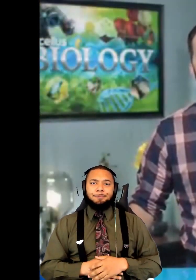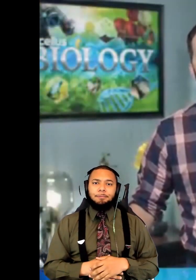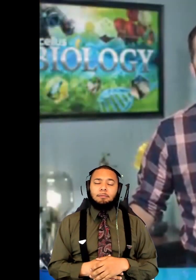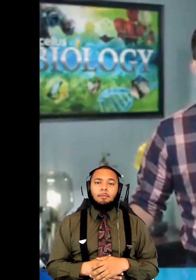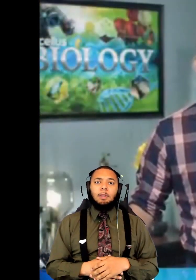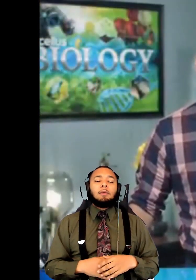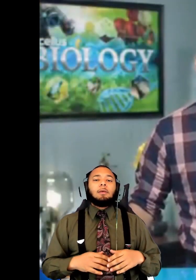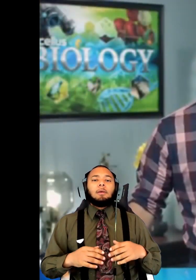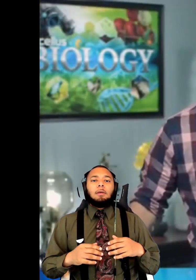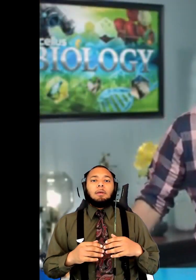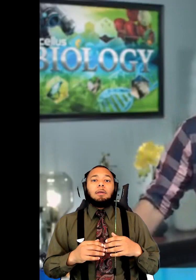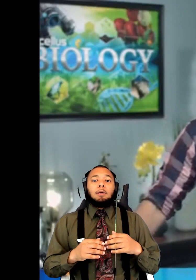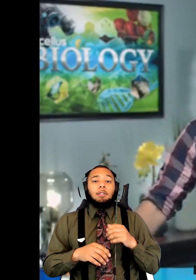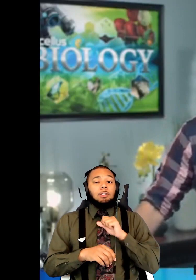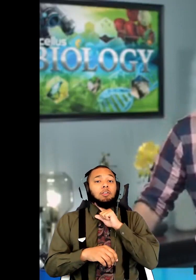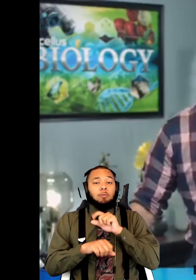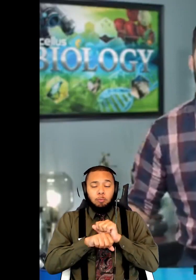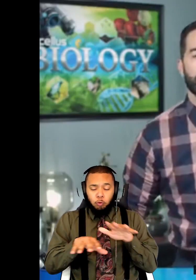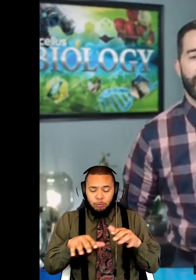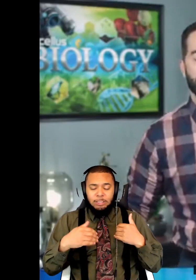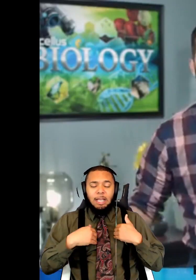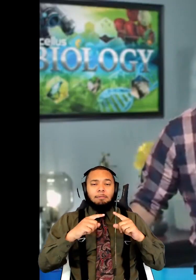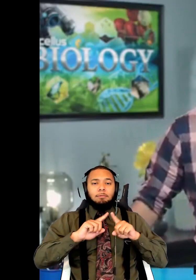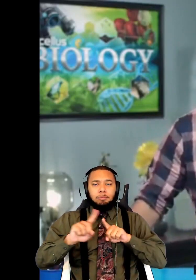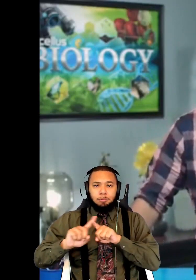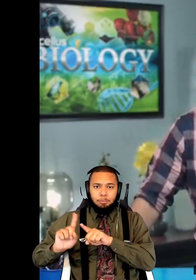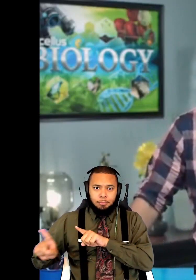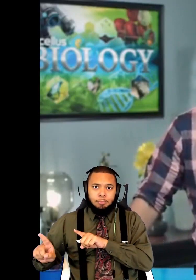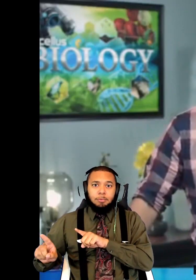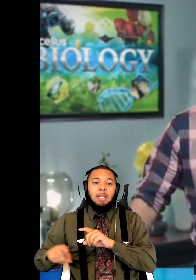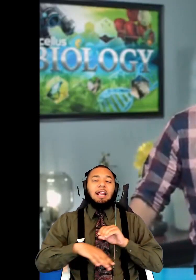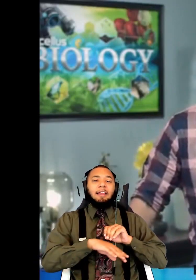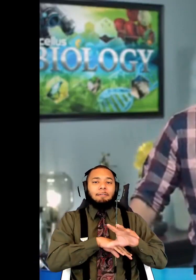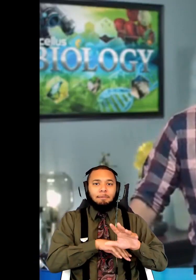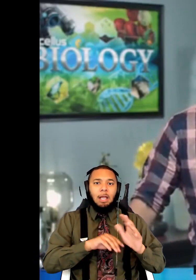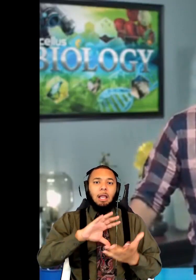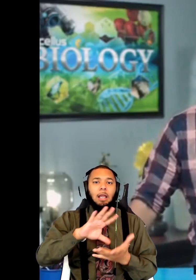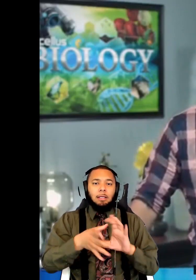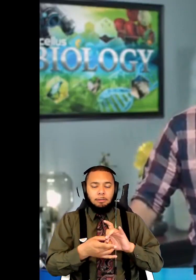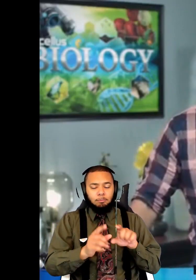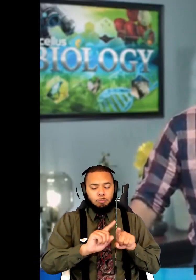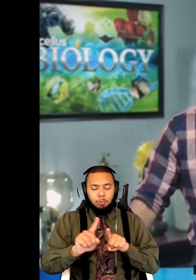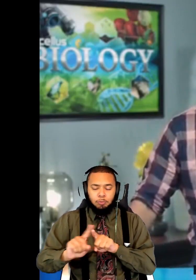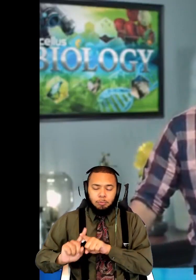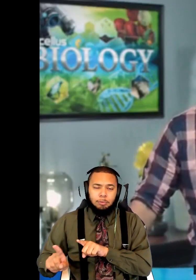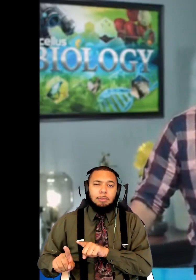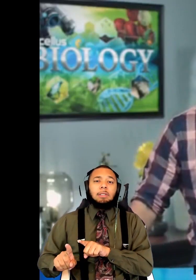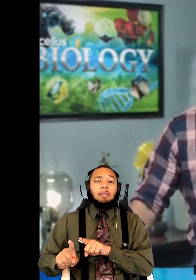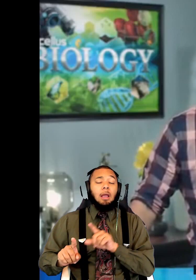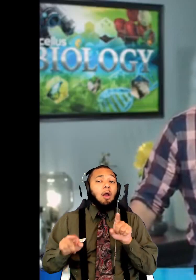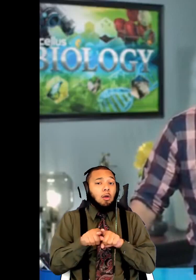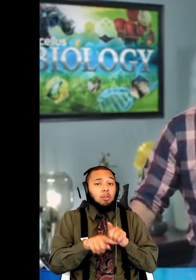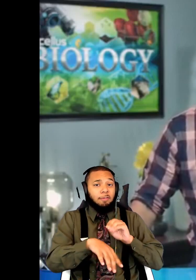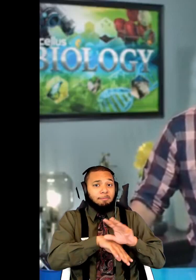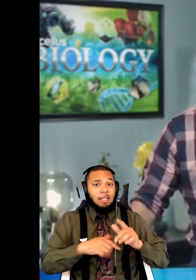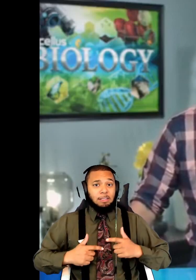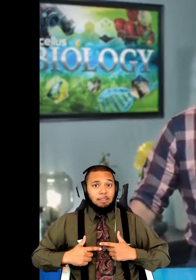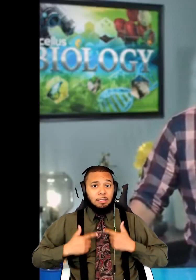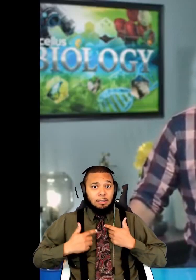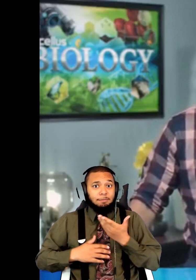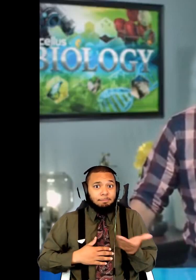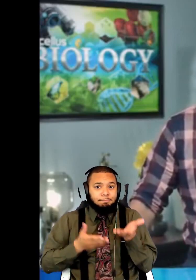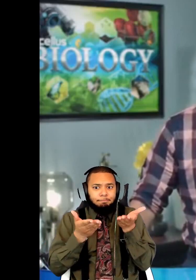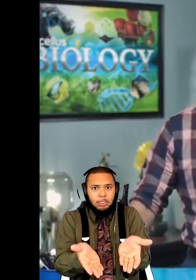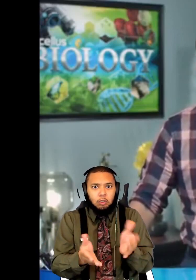of pollution, and they all have the ability to impact the ecosystem and then the organisms that live within an ecosystem,